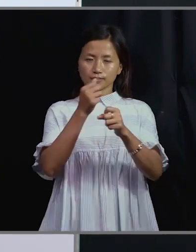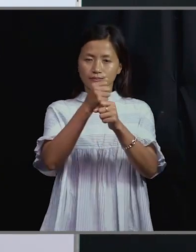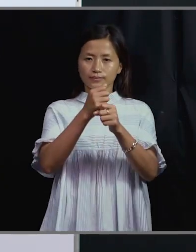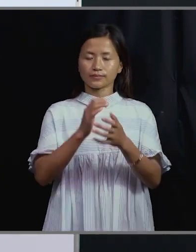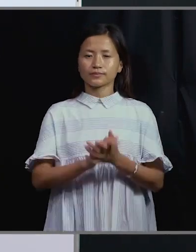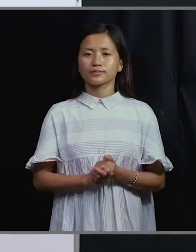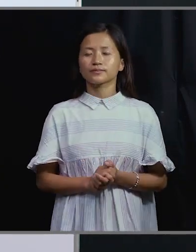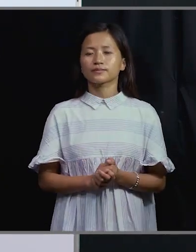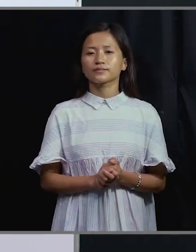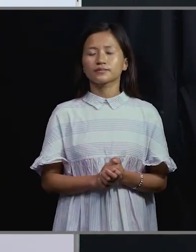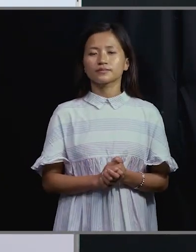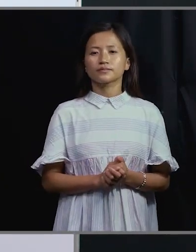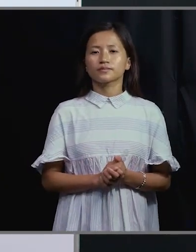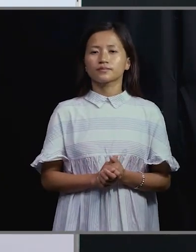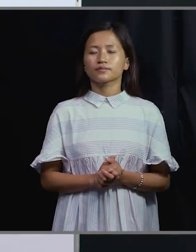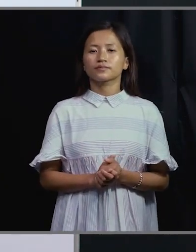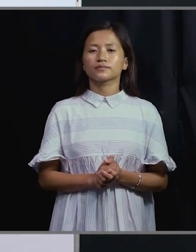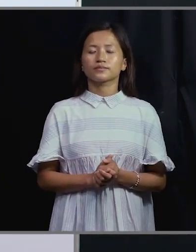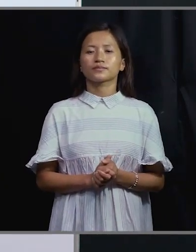electrophilic substitution reactions.